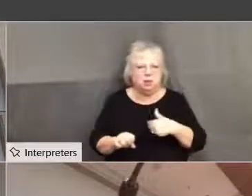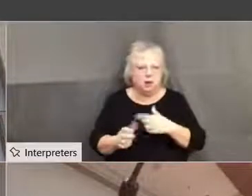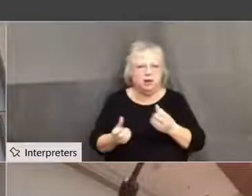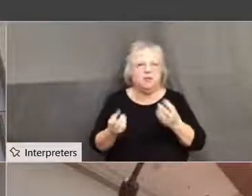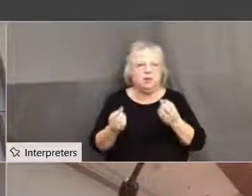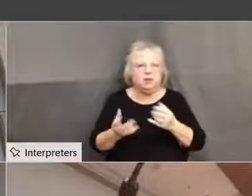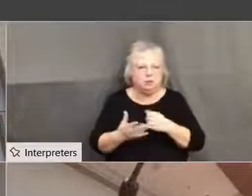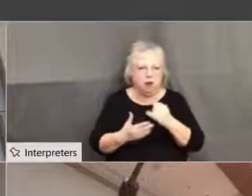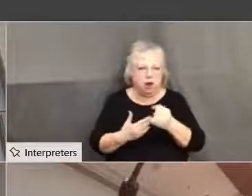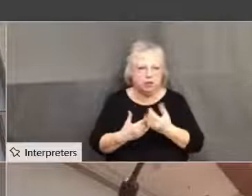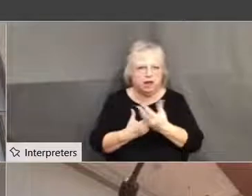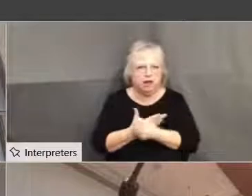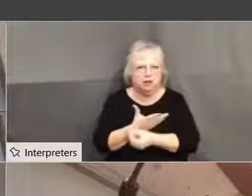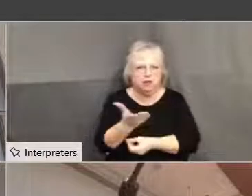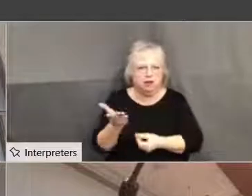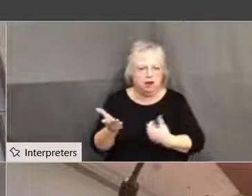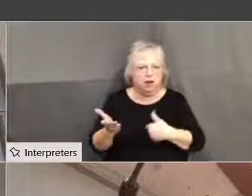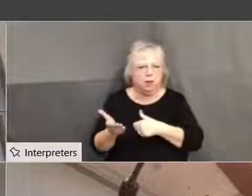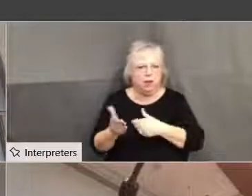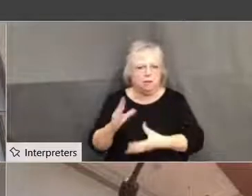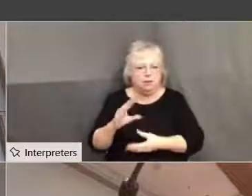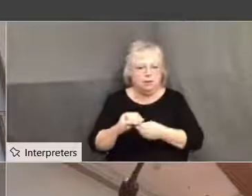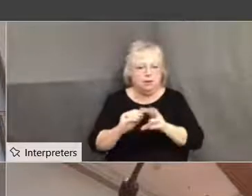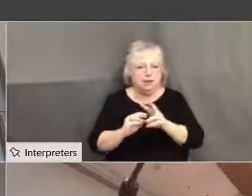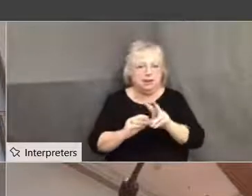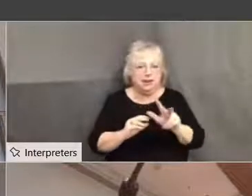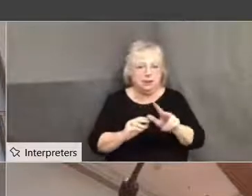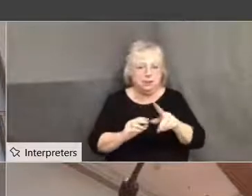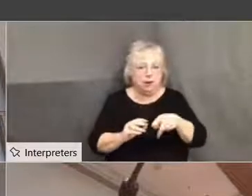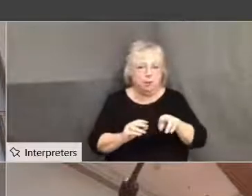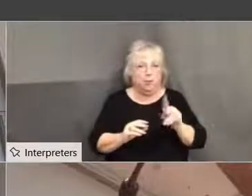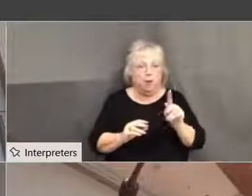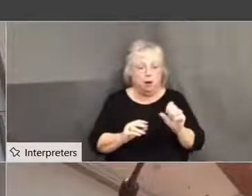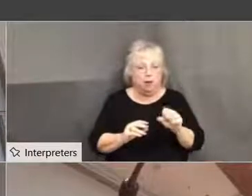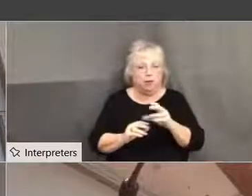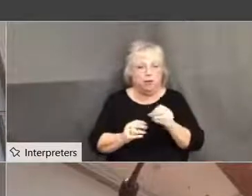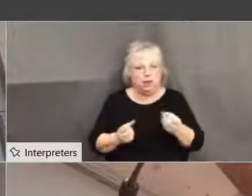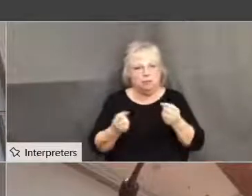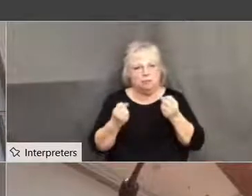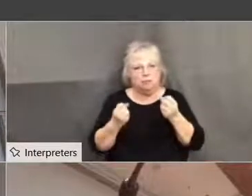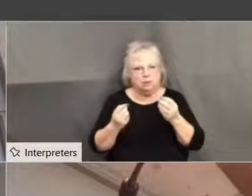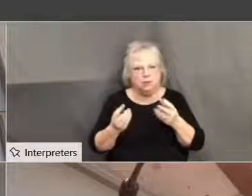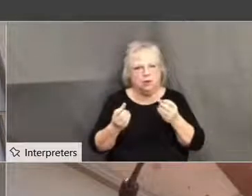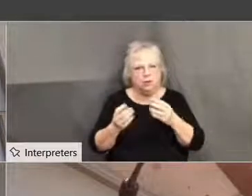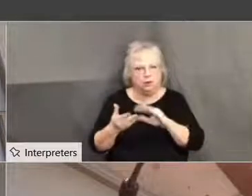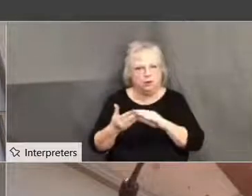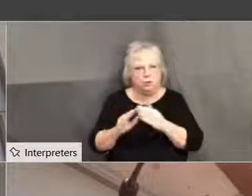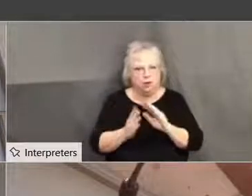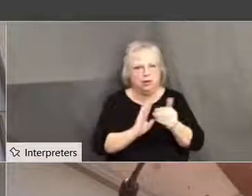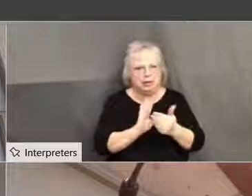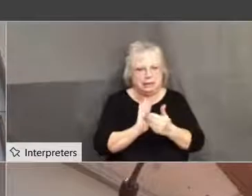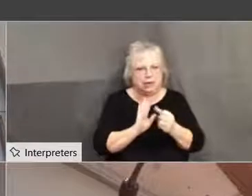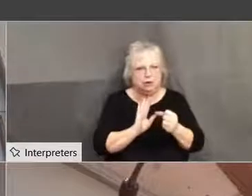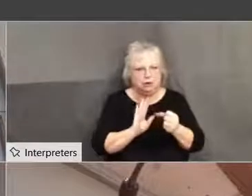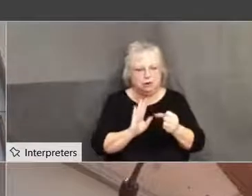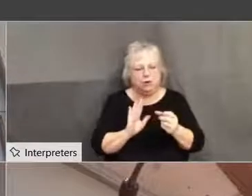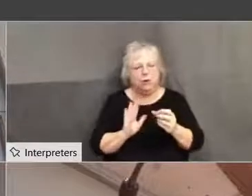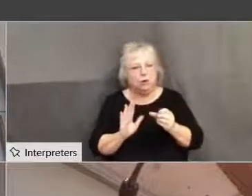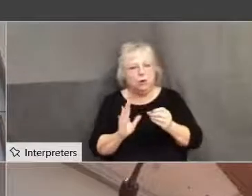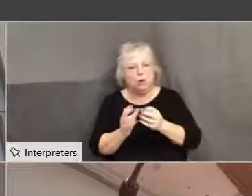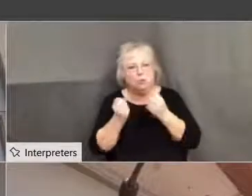we have a lot of parks. We have 63 parks and numerous 7 community centers, so there's a lot of things to